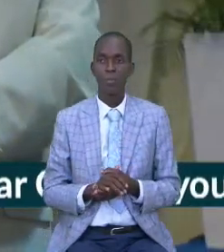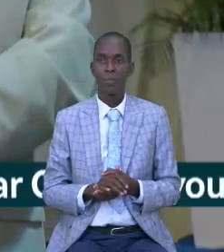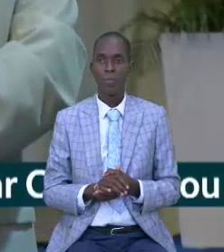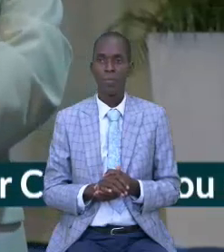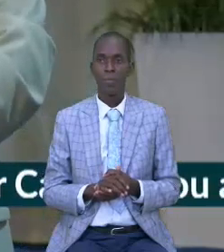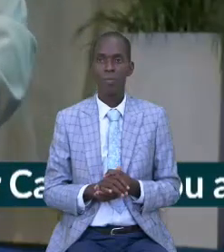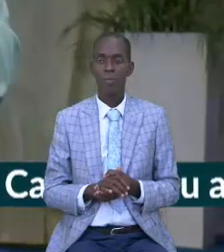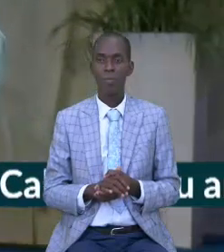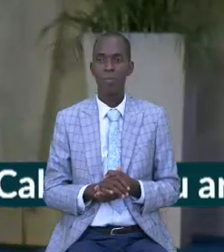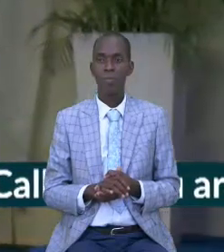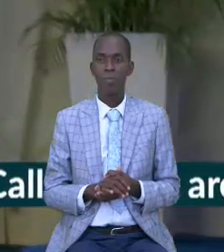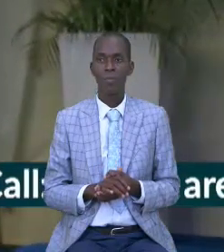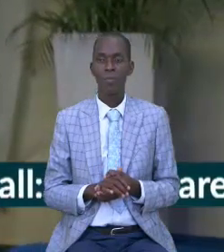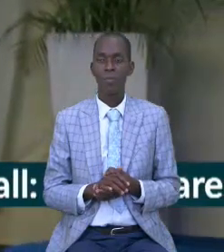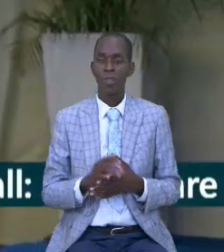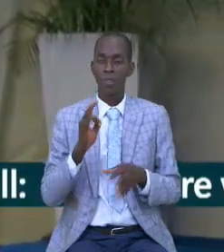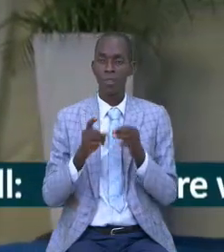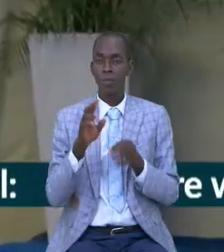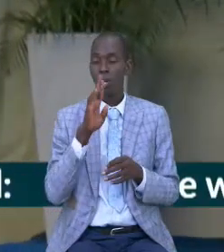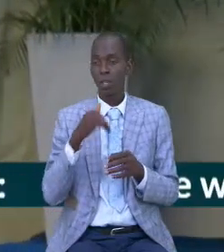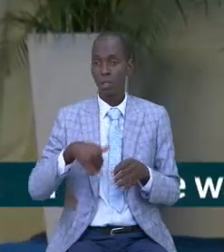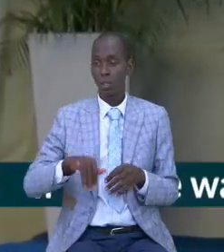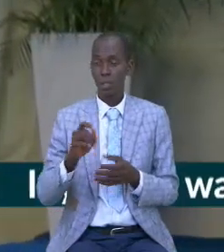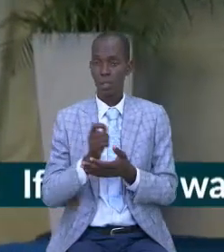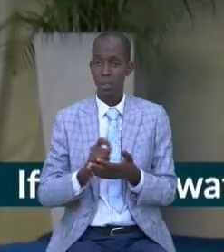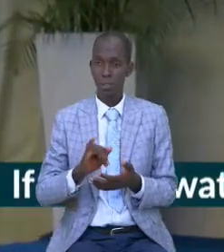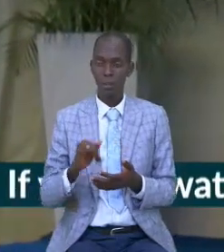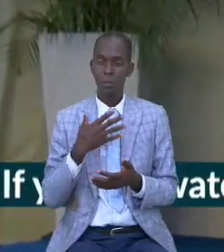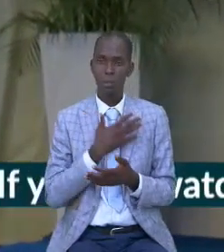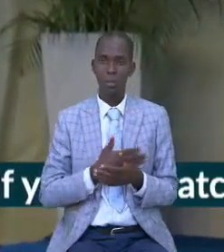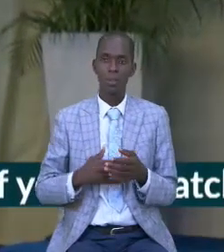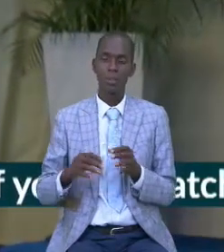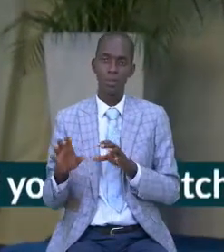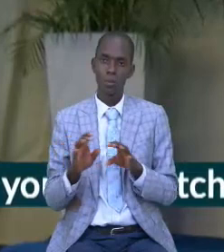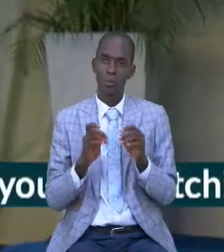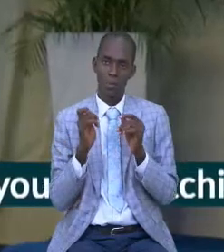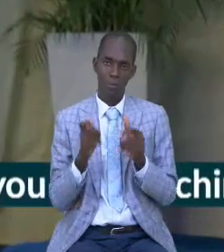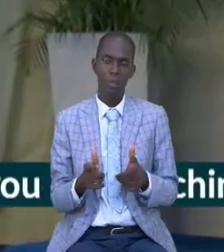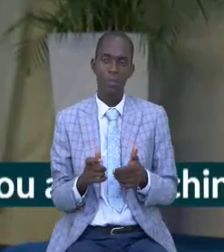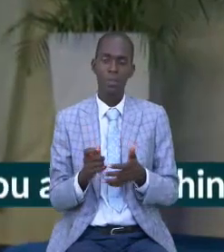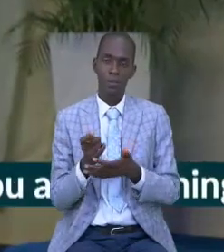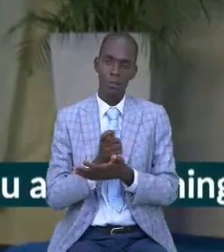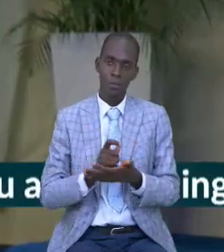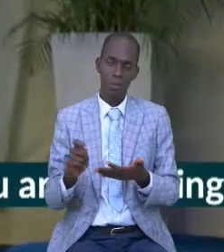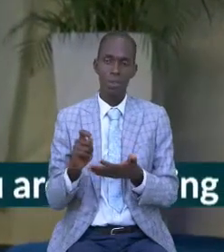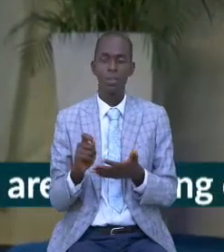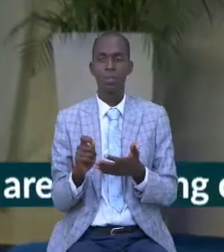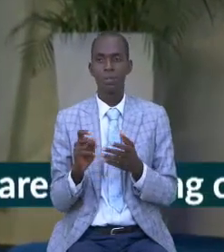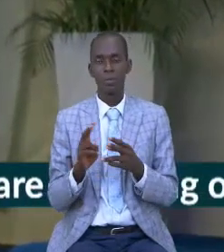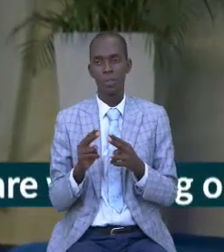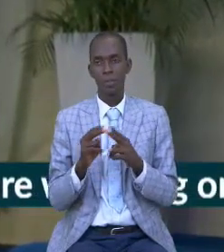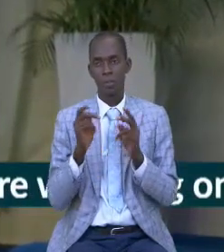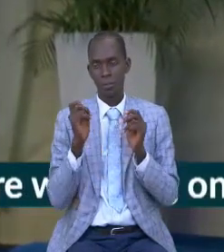Let's make sure all the converts are well documented,